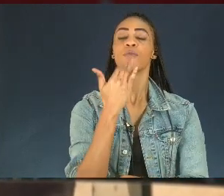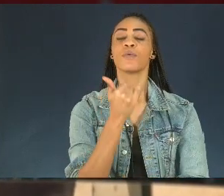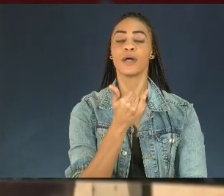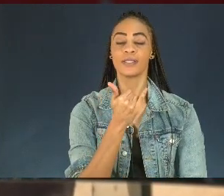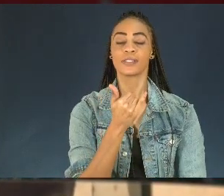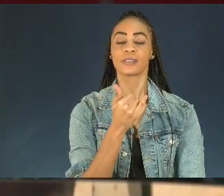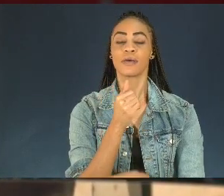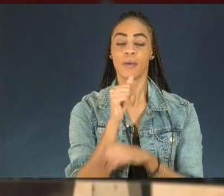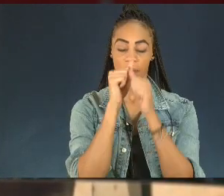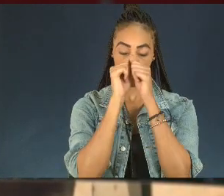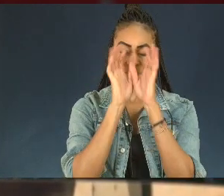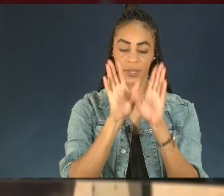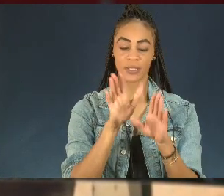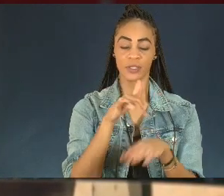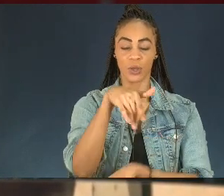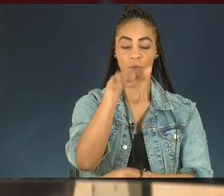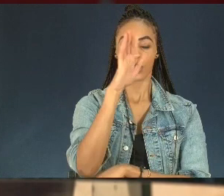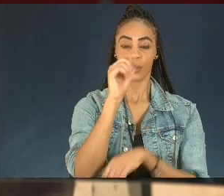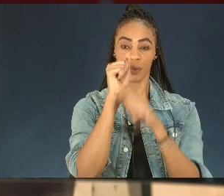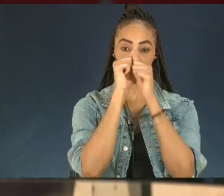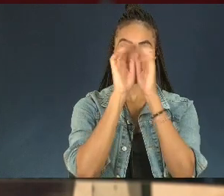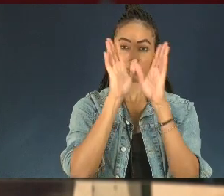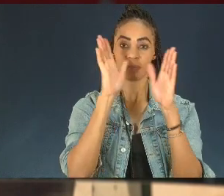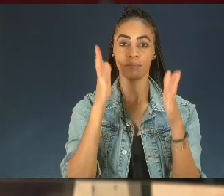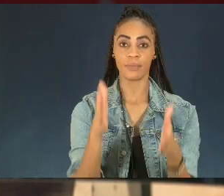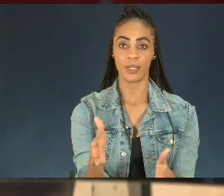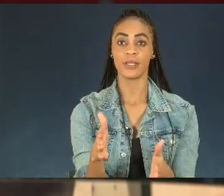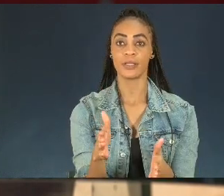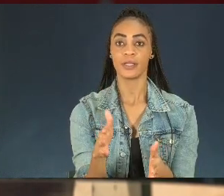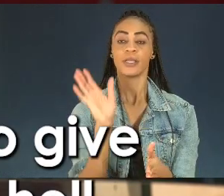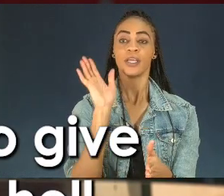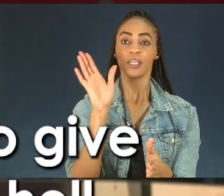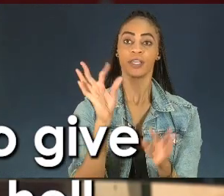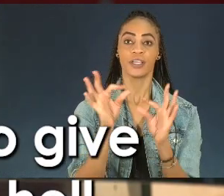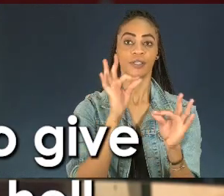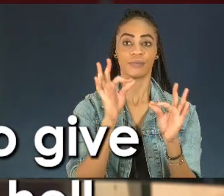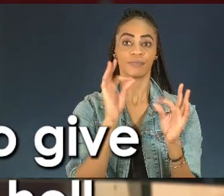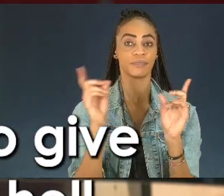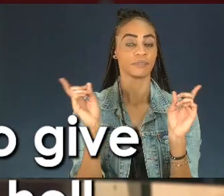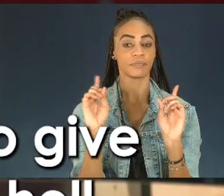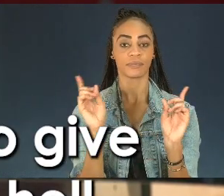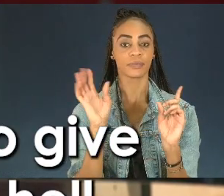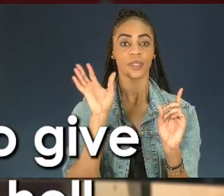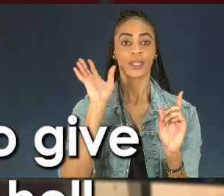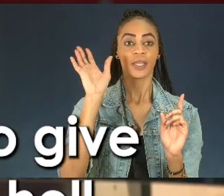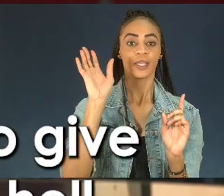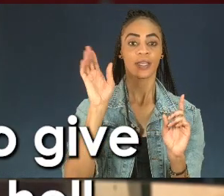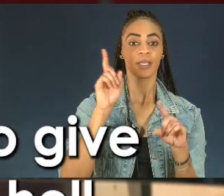blesser. He's not a condemner. He doesn't condemn you. He doesn't sit